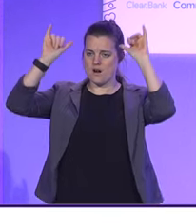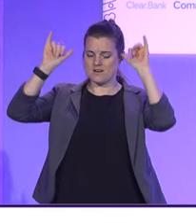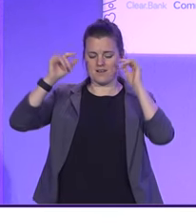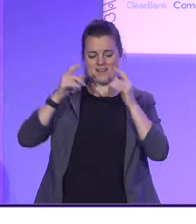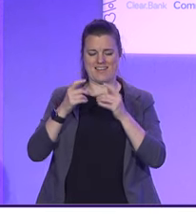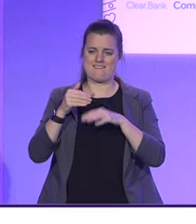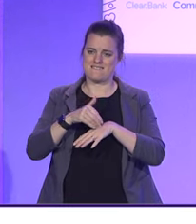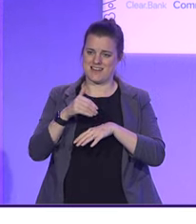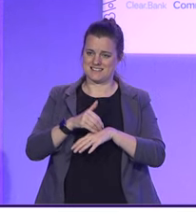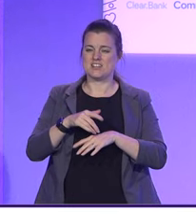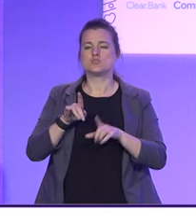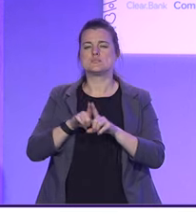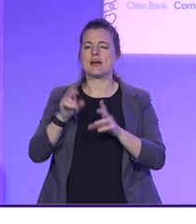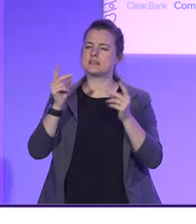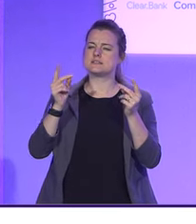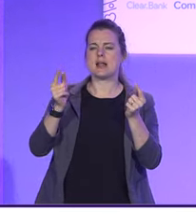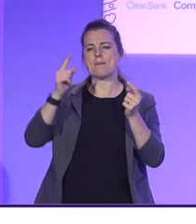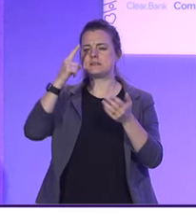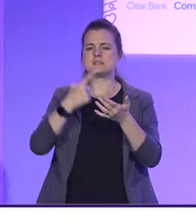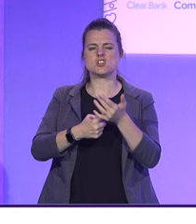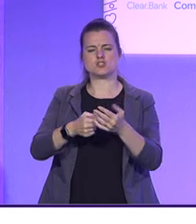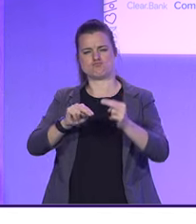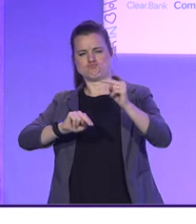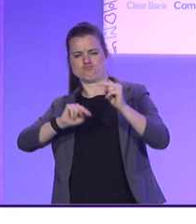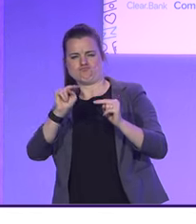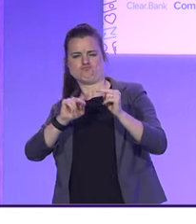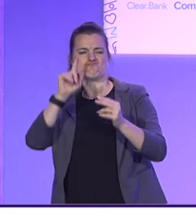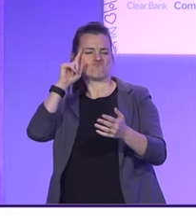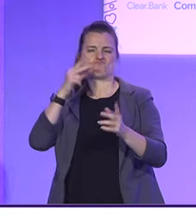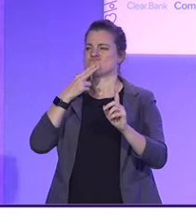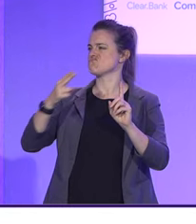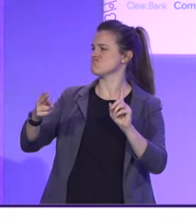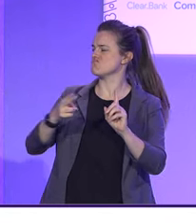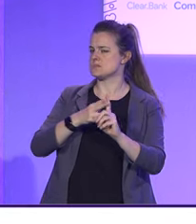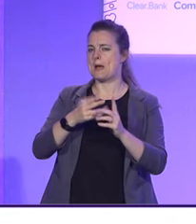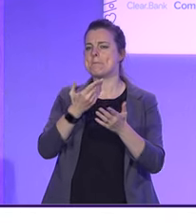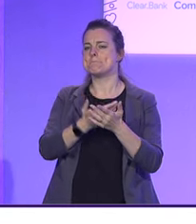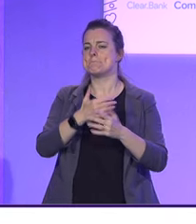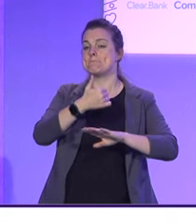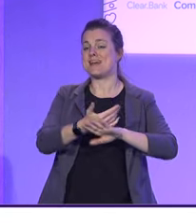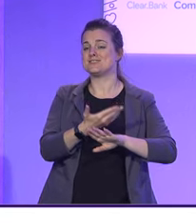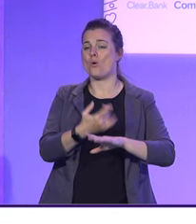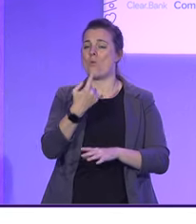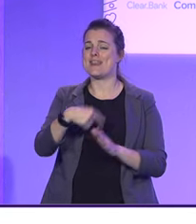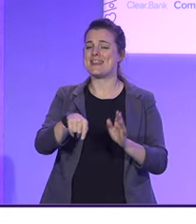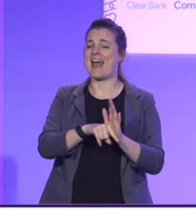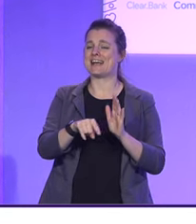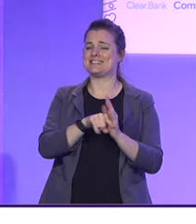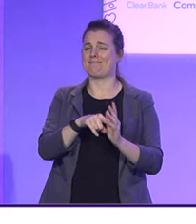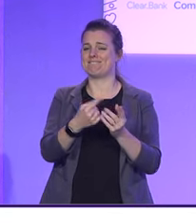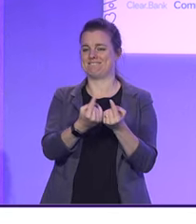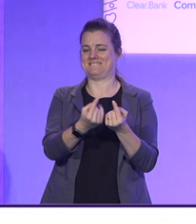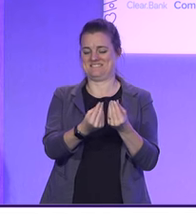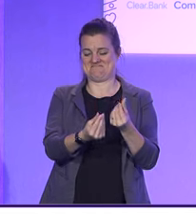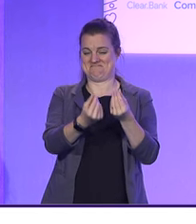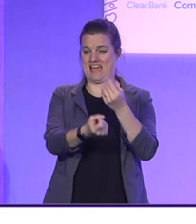bias where you make a snap judgment about someone on the basis of one negative trait that you led on to. And